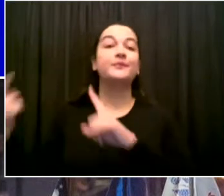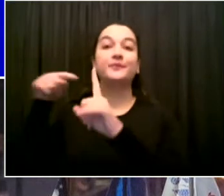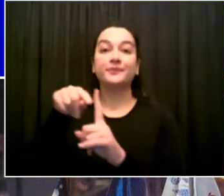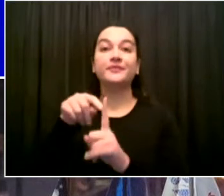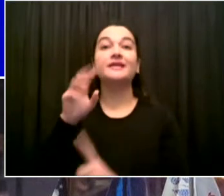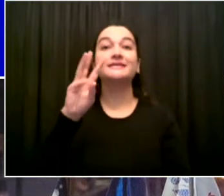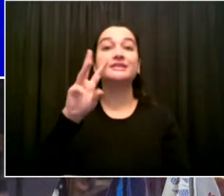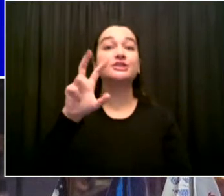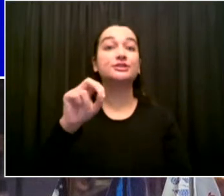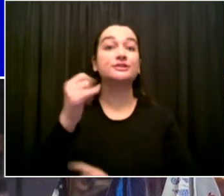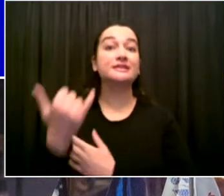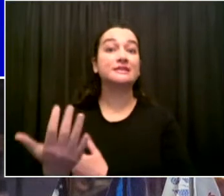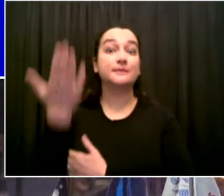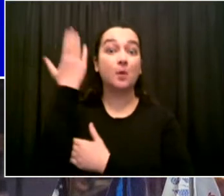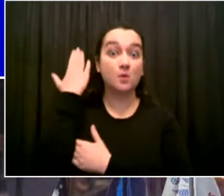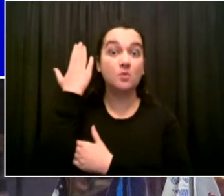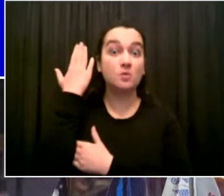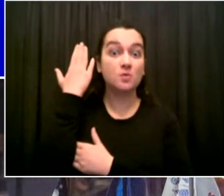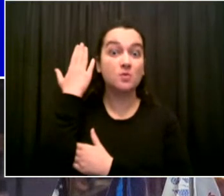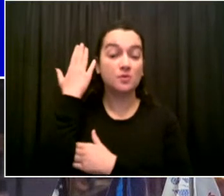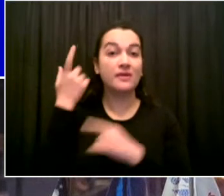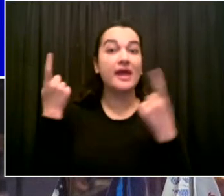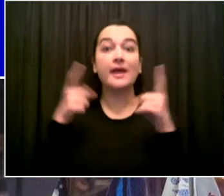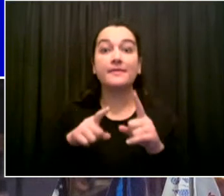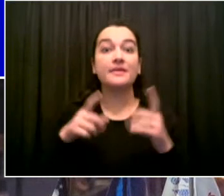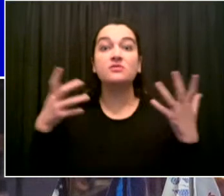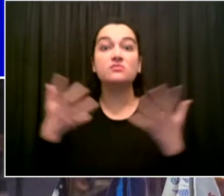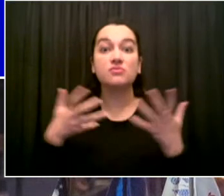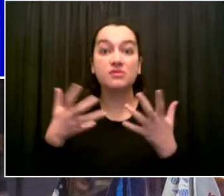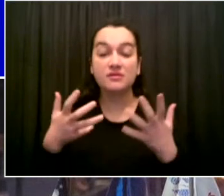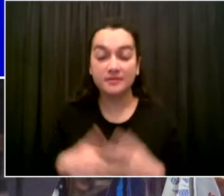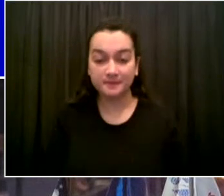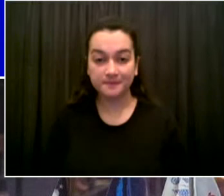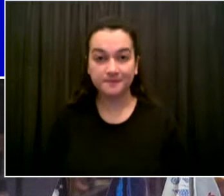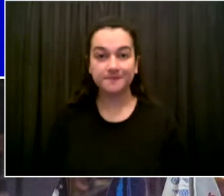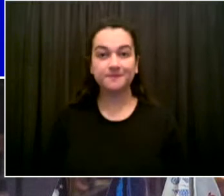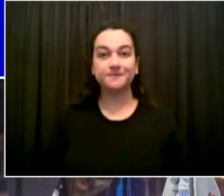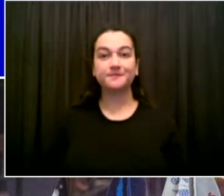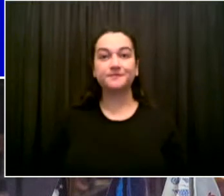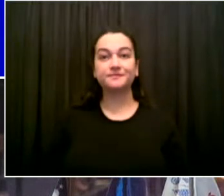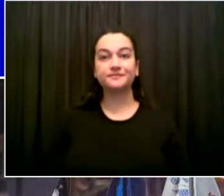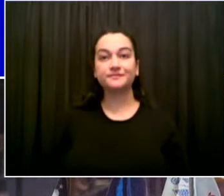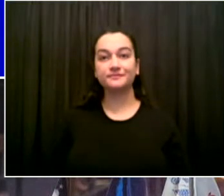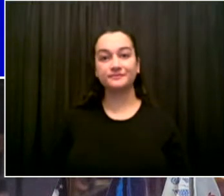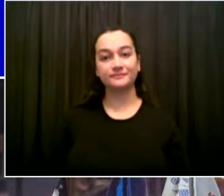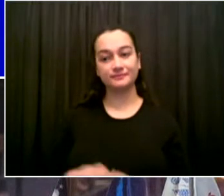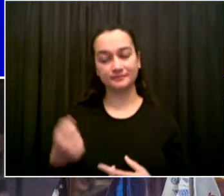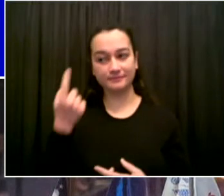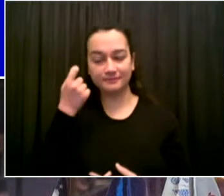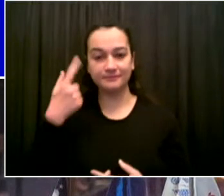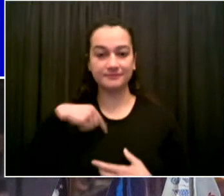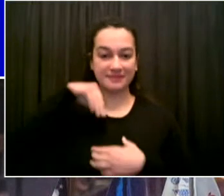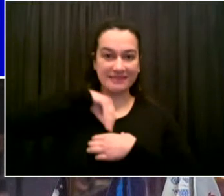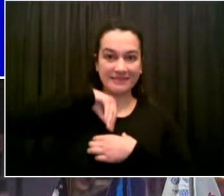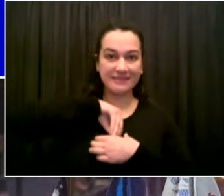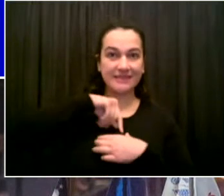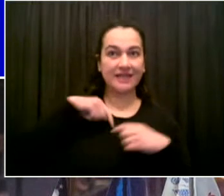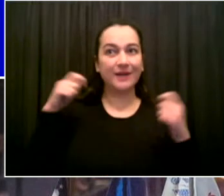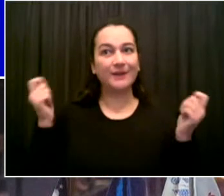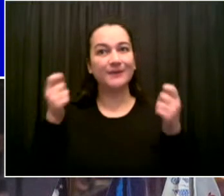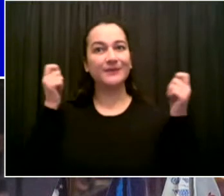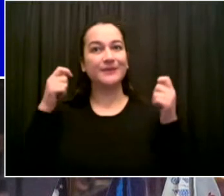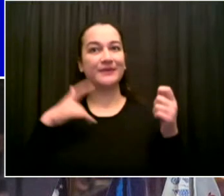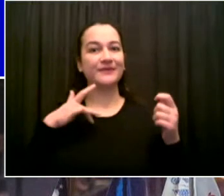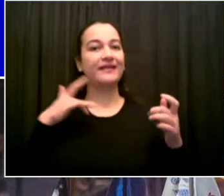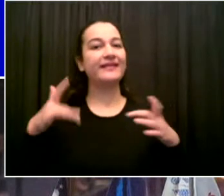And there was a sense that, this is the gateway to spring, this is the gateway to renewal, that this parade today, small though it was,